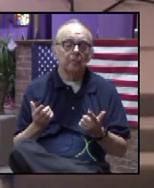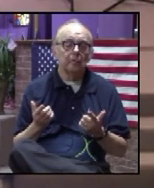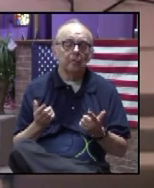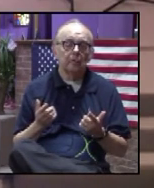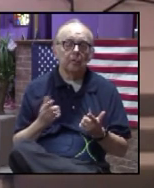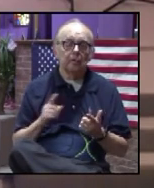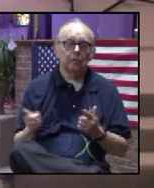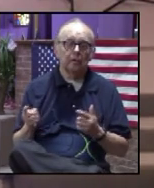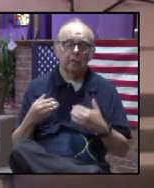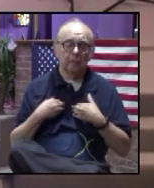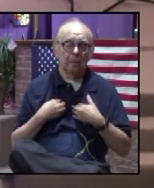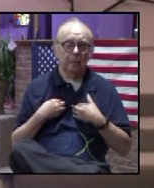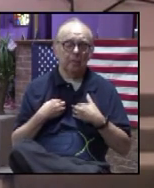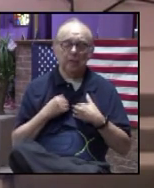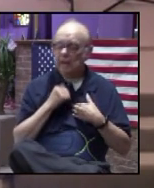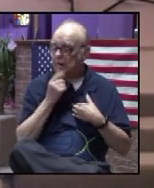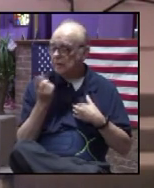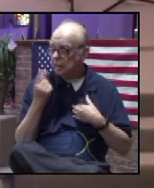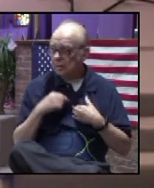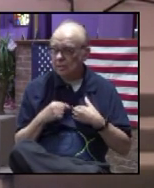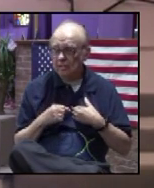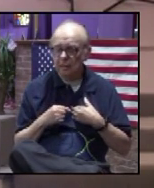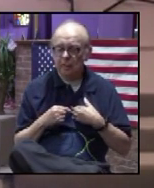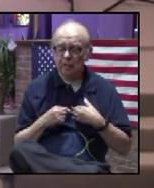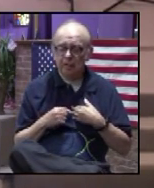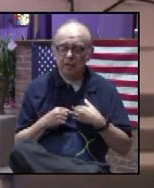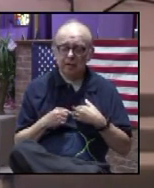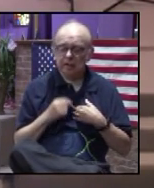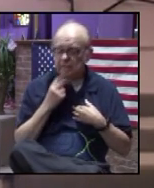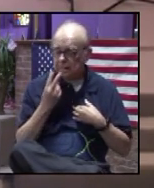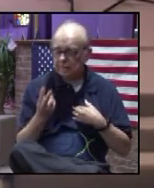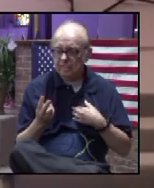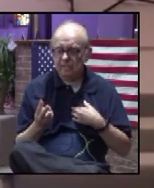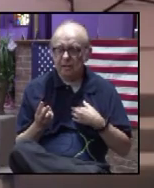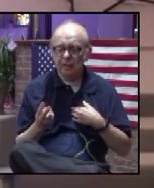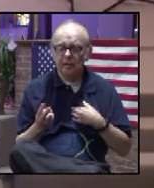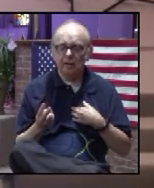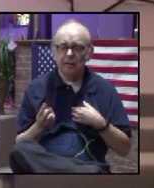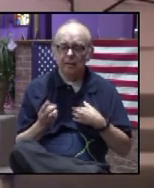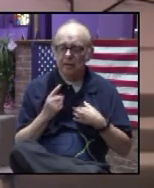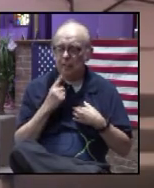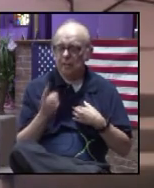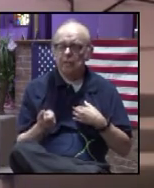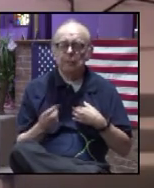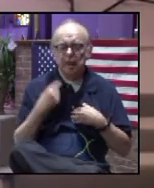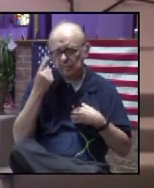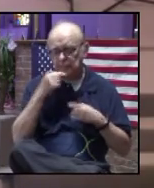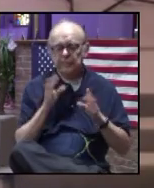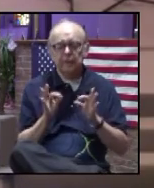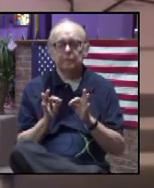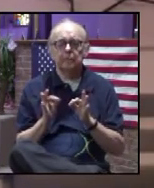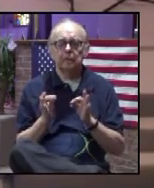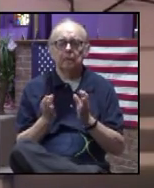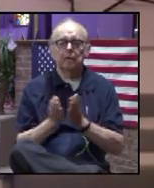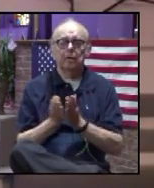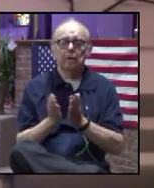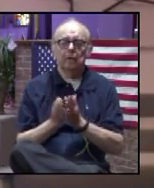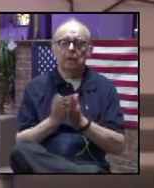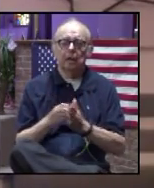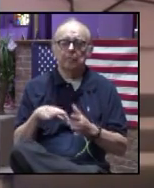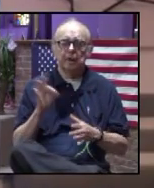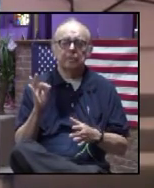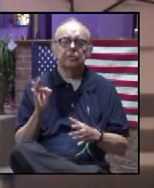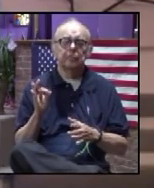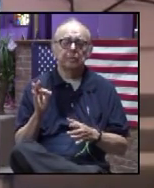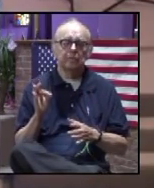And for those of you that haven't been here and didn't get a seat, you can actually go back on Facebook and you can pick the sermons